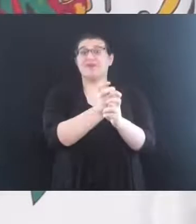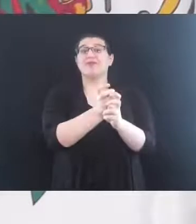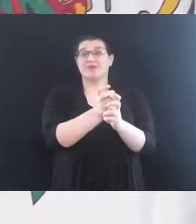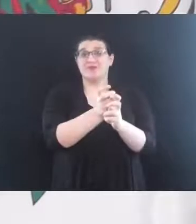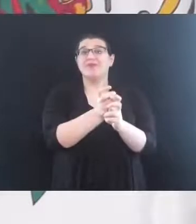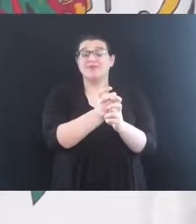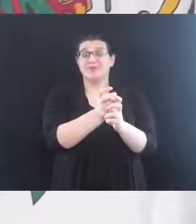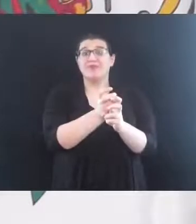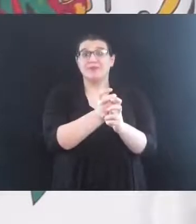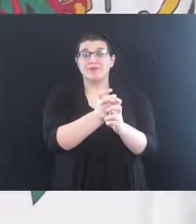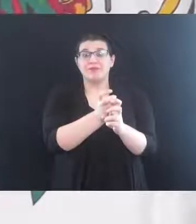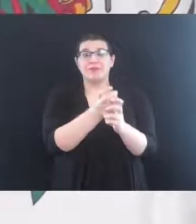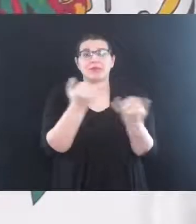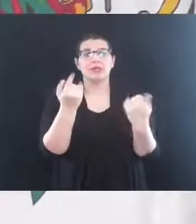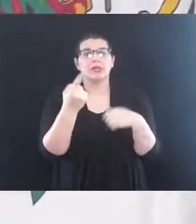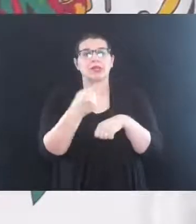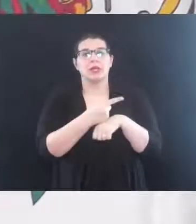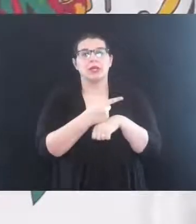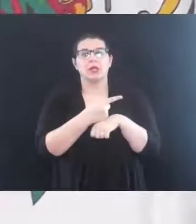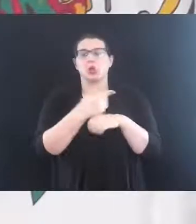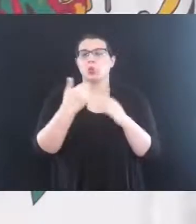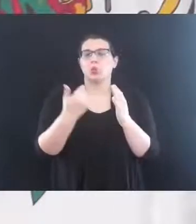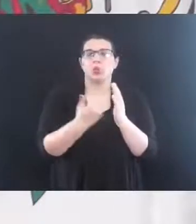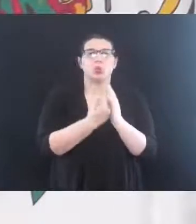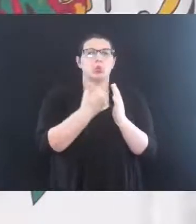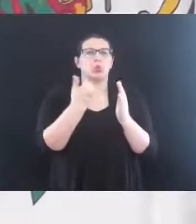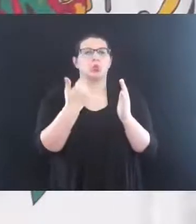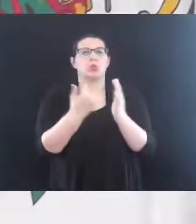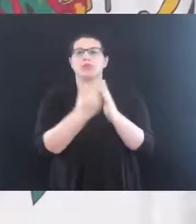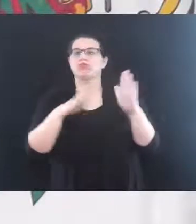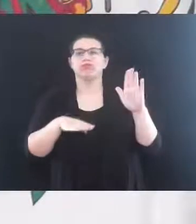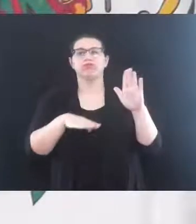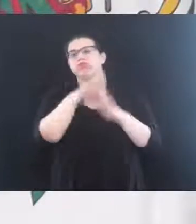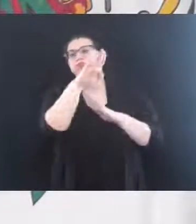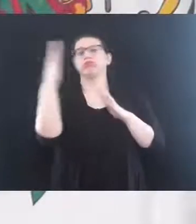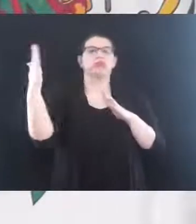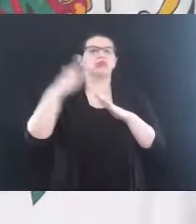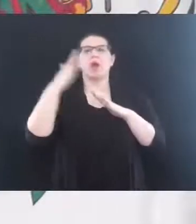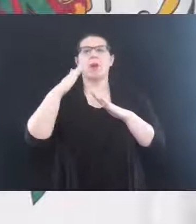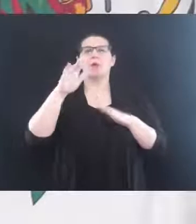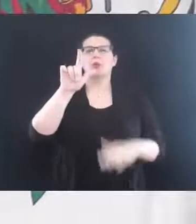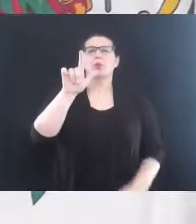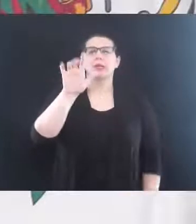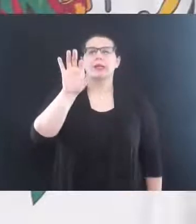We have hit a brand new all-time pandemic peak of